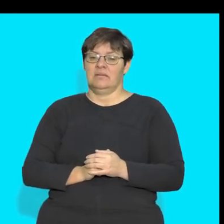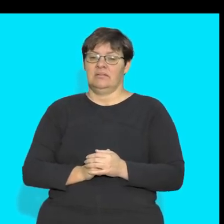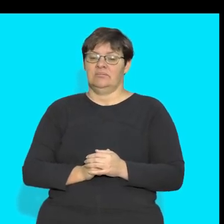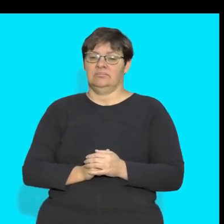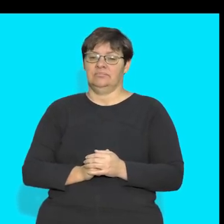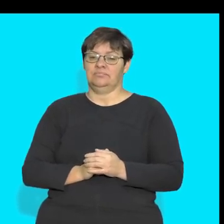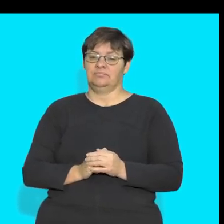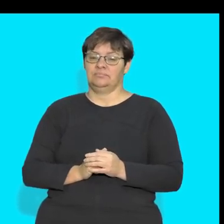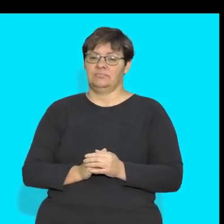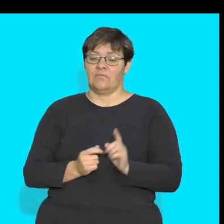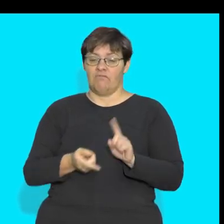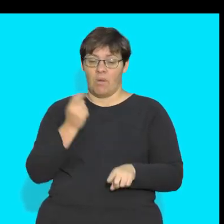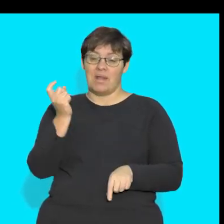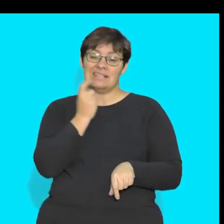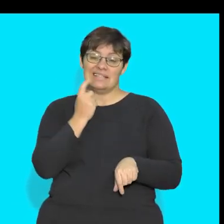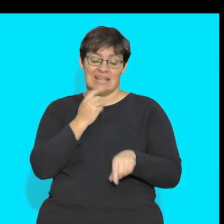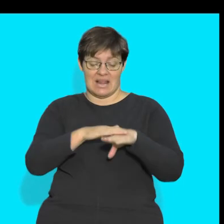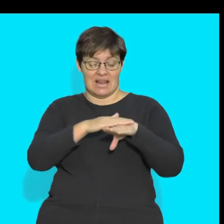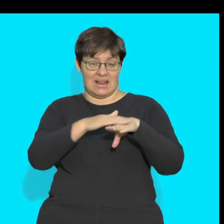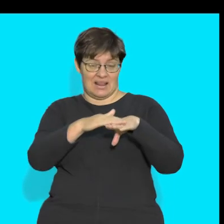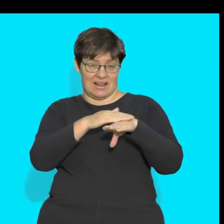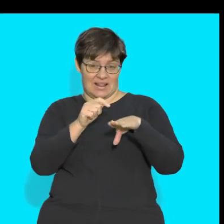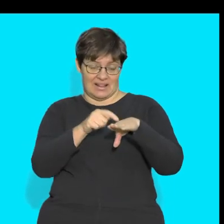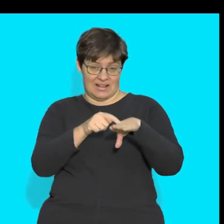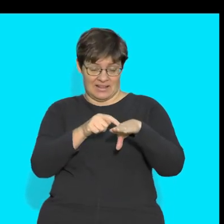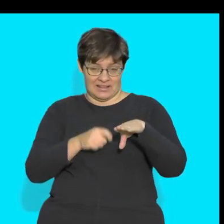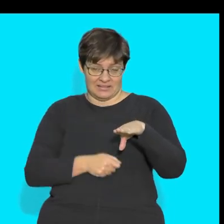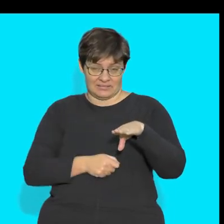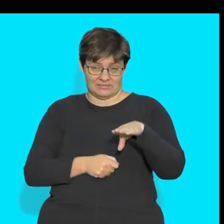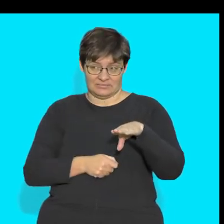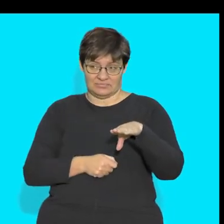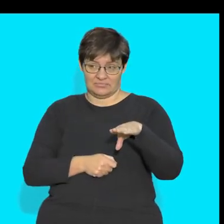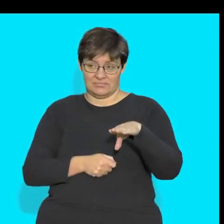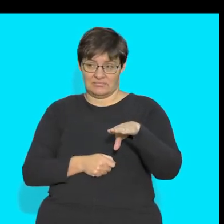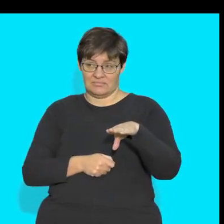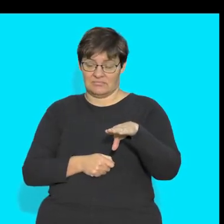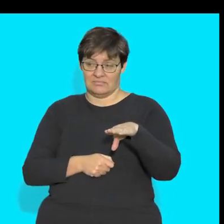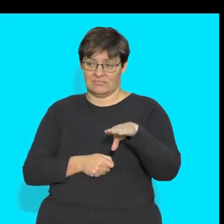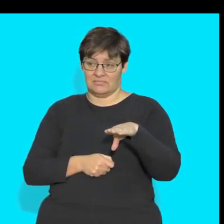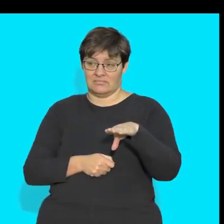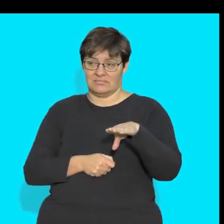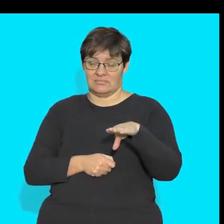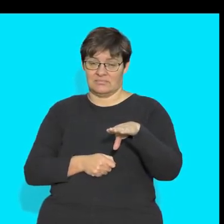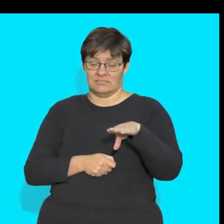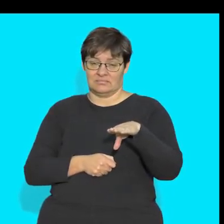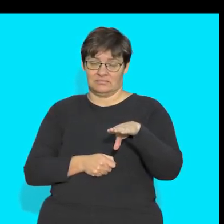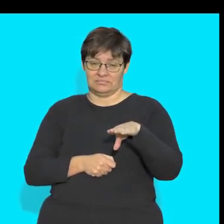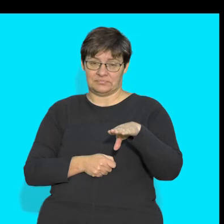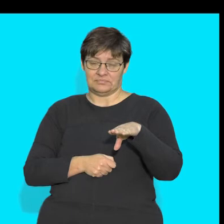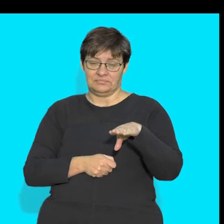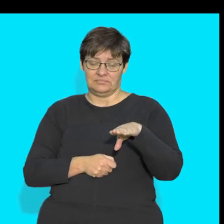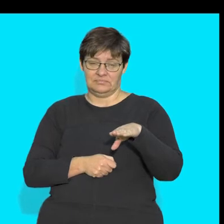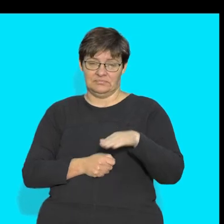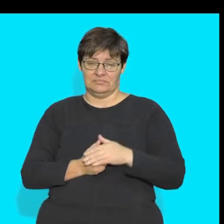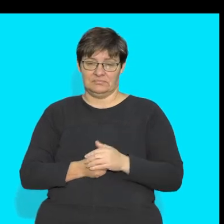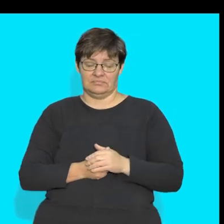first of all, from, in fact, I am ending up writing it out, but that's okay,